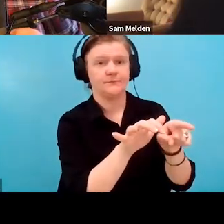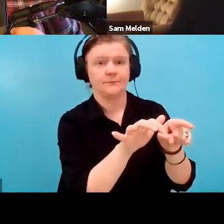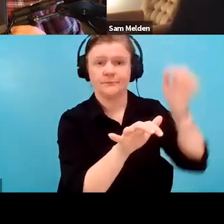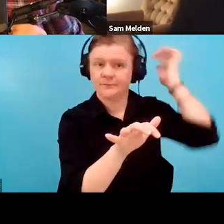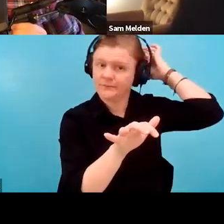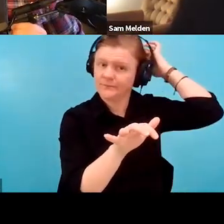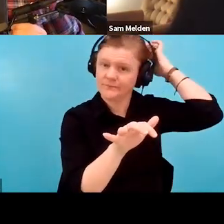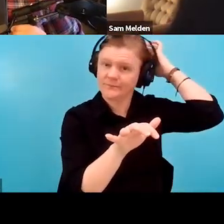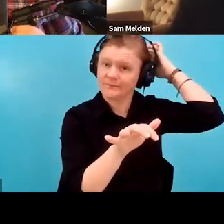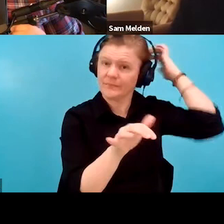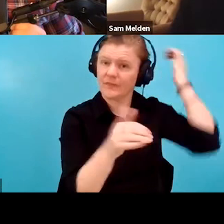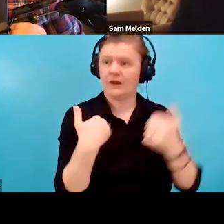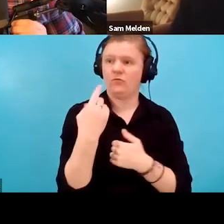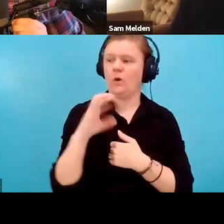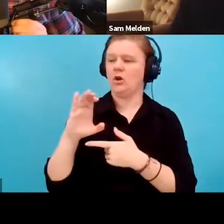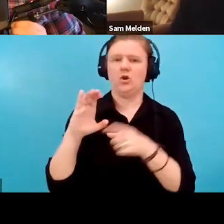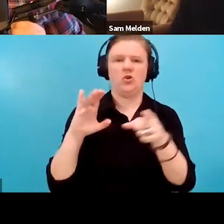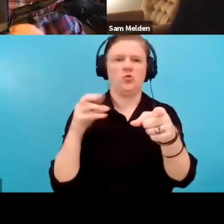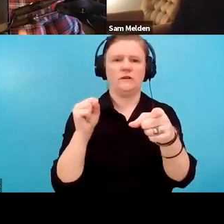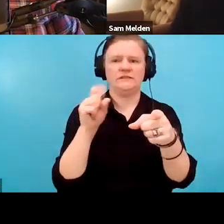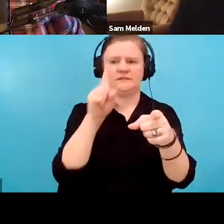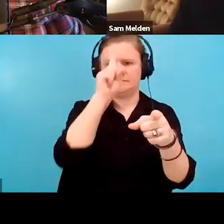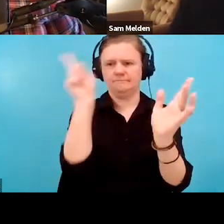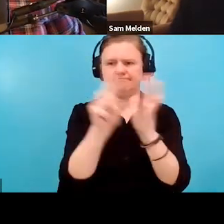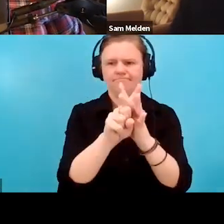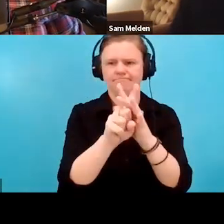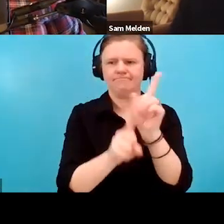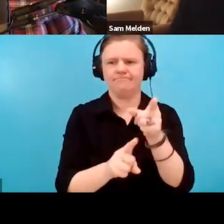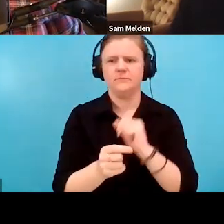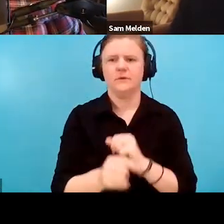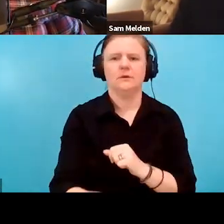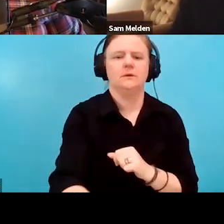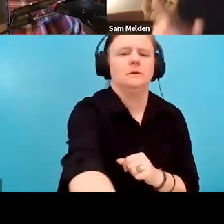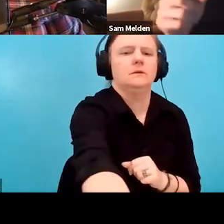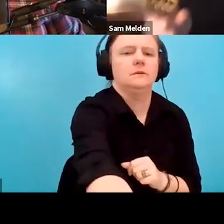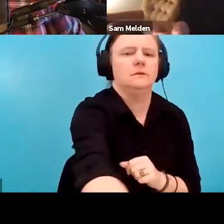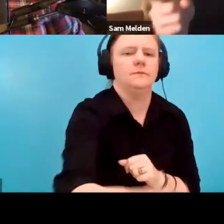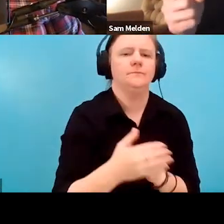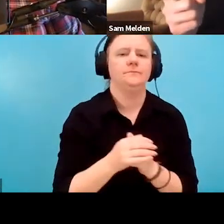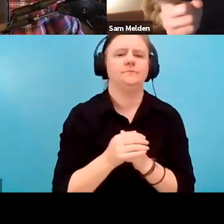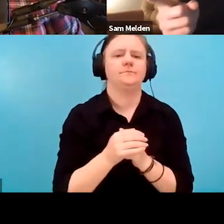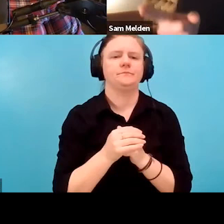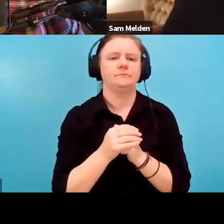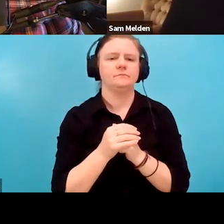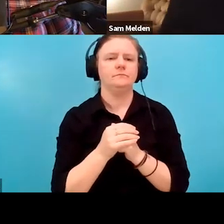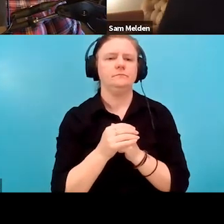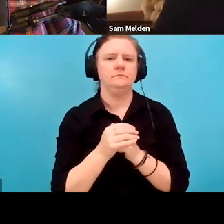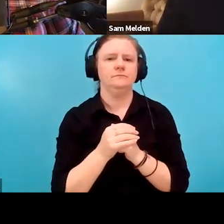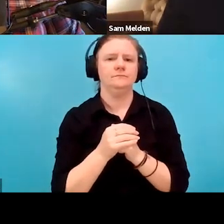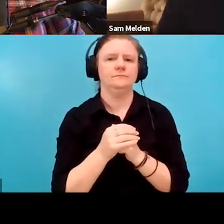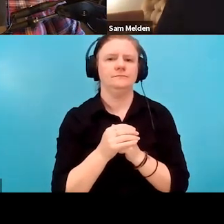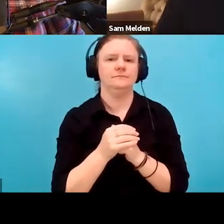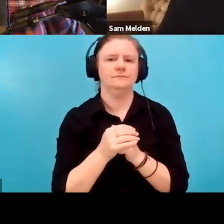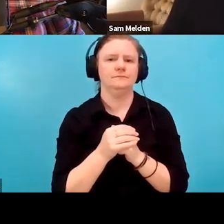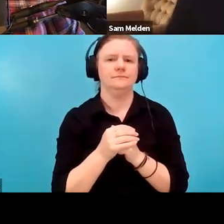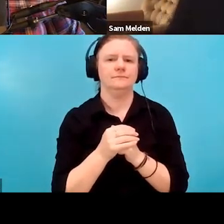second that Chris just kind of touched on. But I'm gonna flip this. You know, that